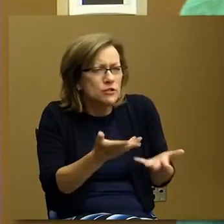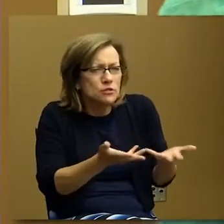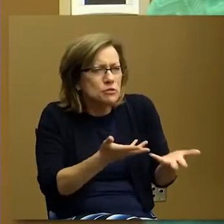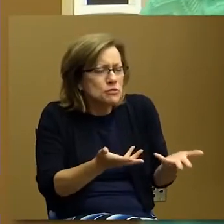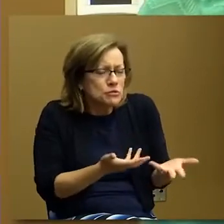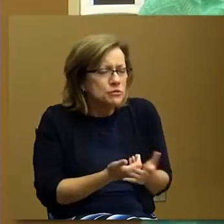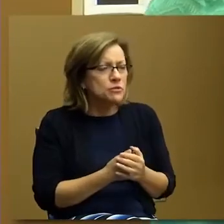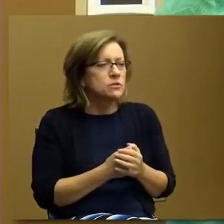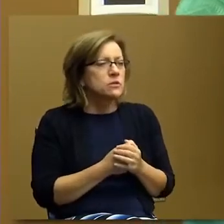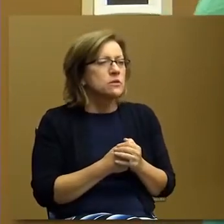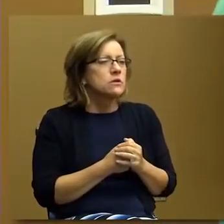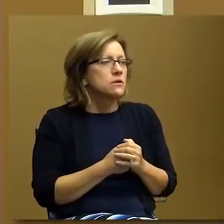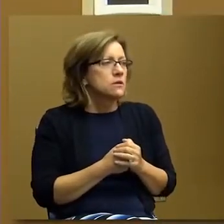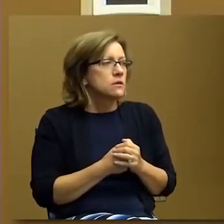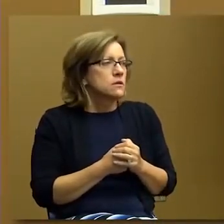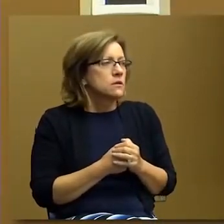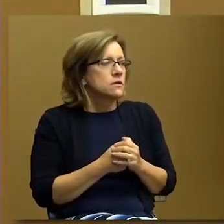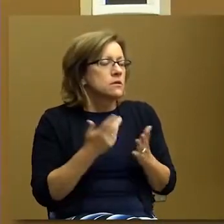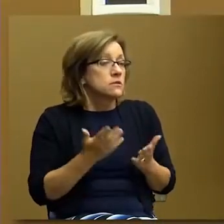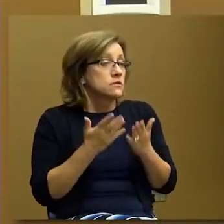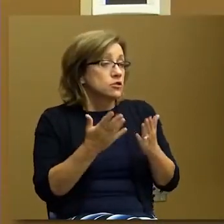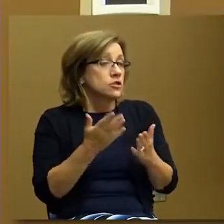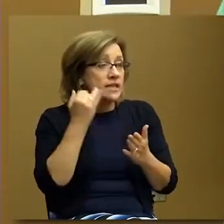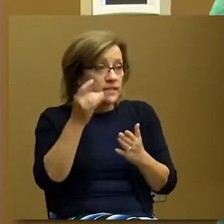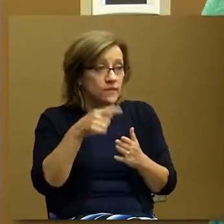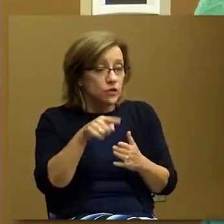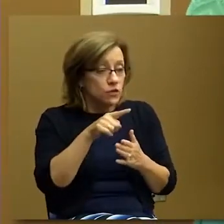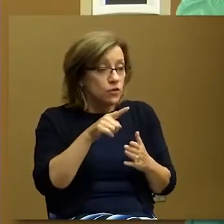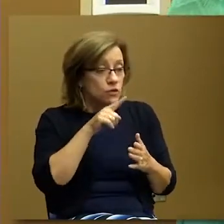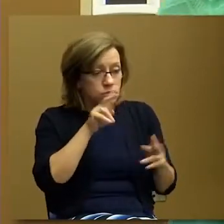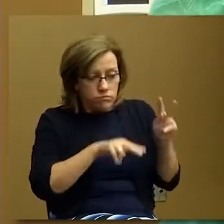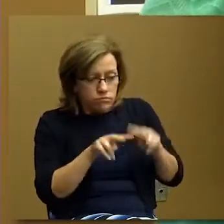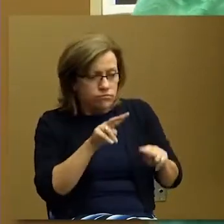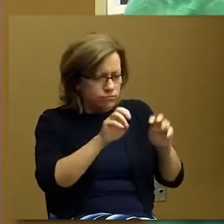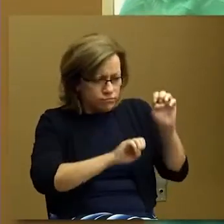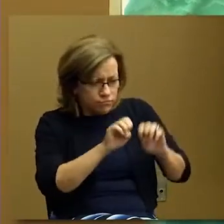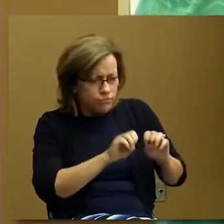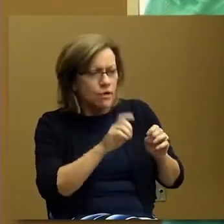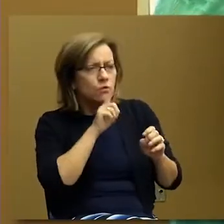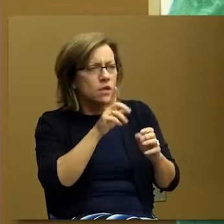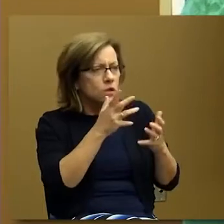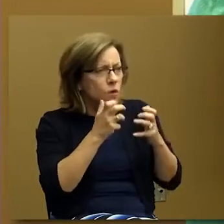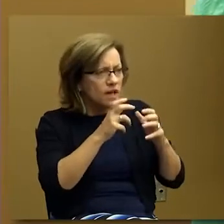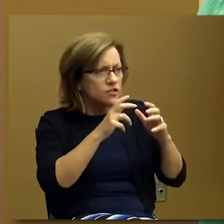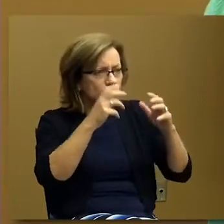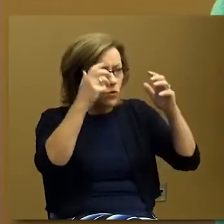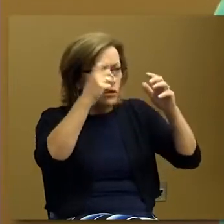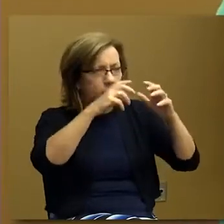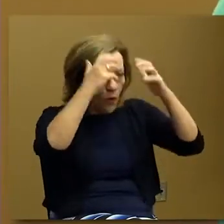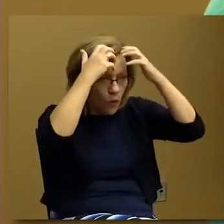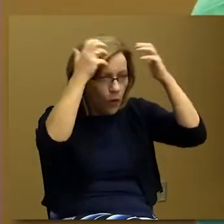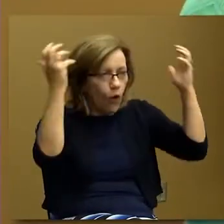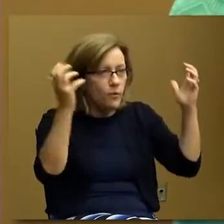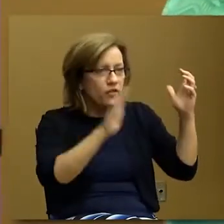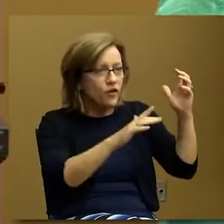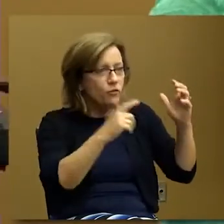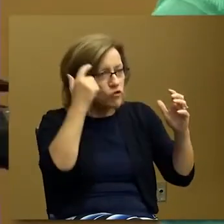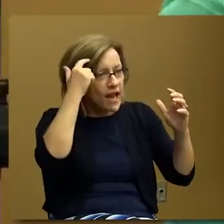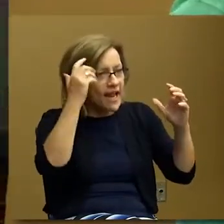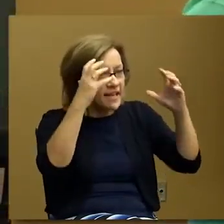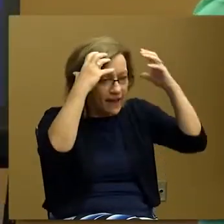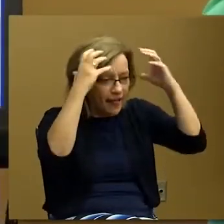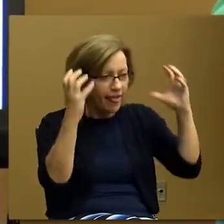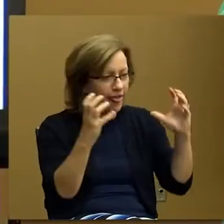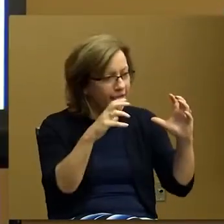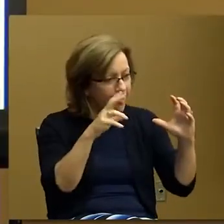suggest to you, if you're looking at these kids and really wanting to explore and really get into their little heads and stuff, is you